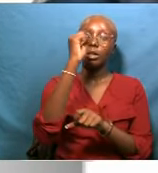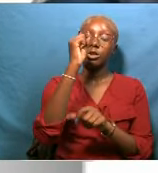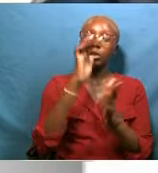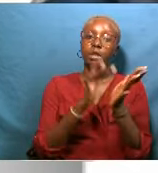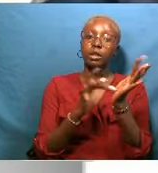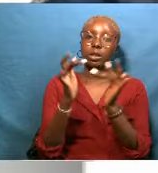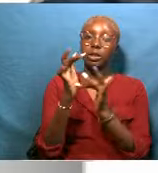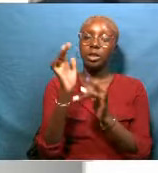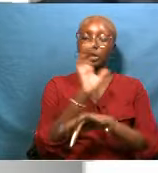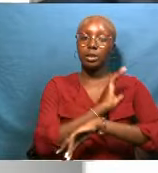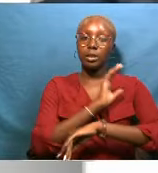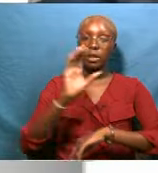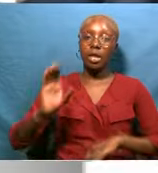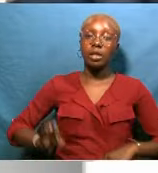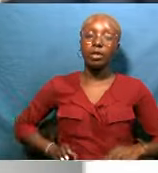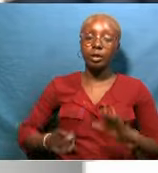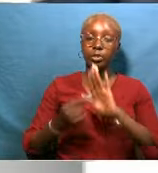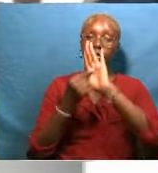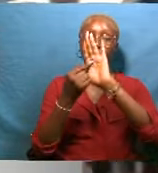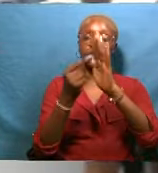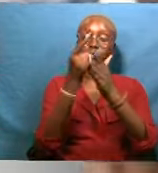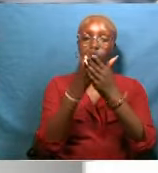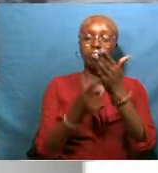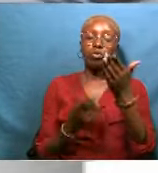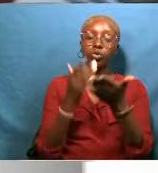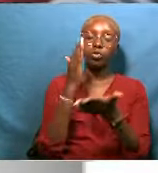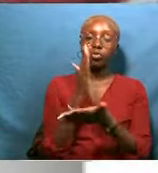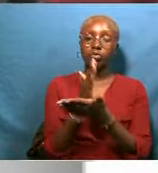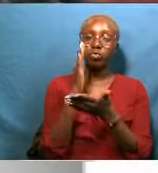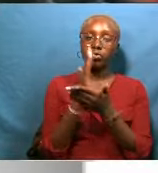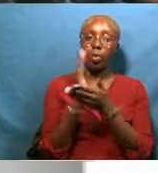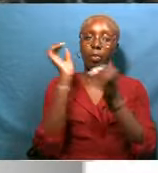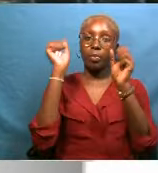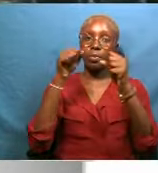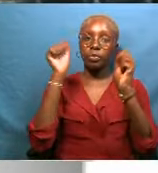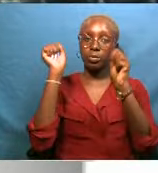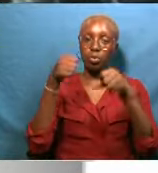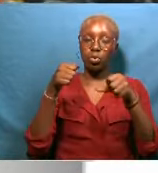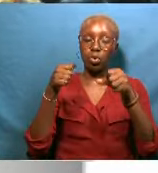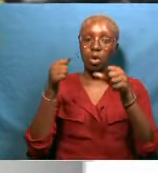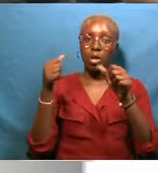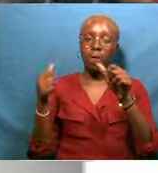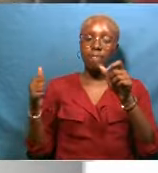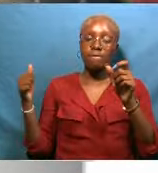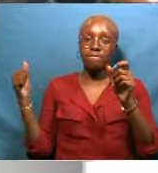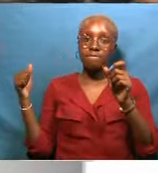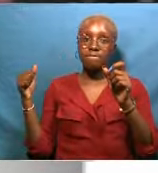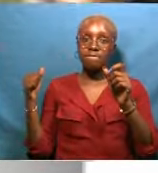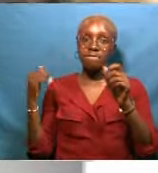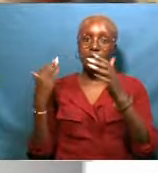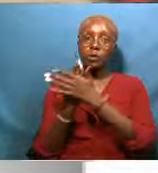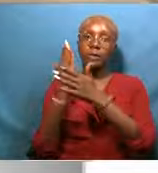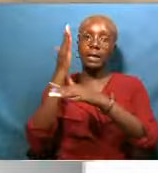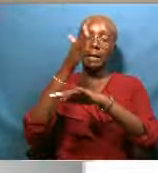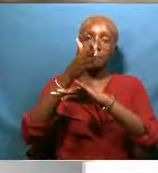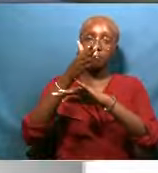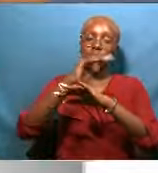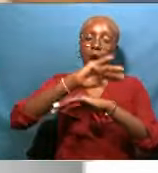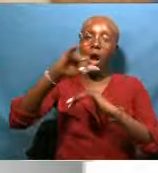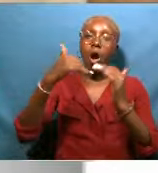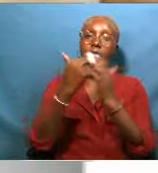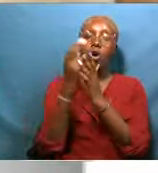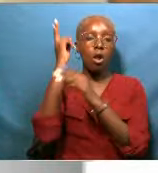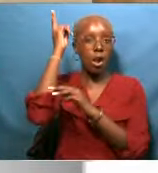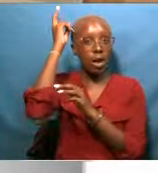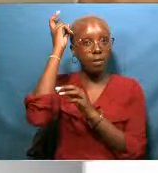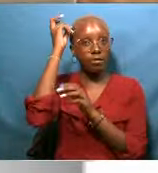Jesus Christ demonstrated that it is possible to overcome forces of evil and darkness and pass from despair